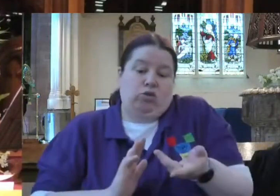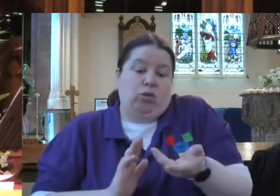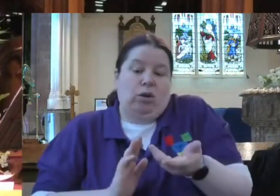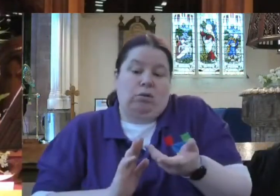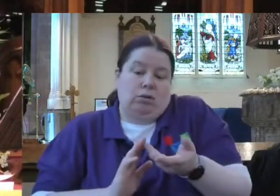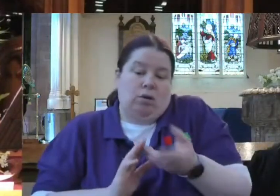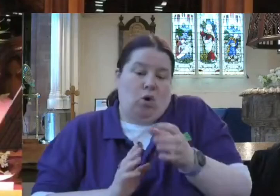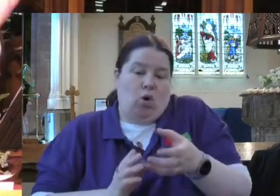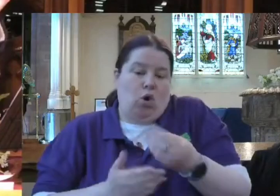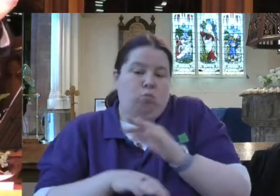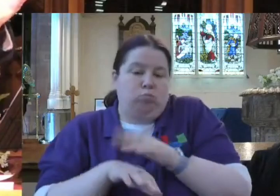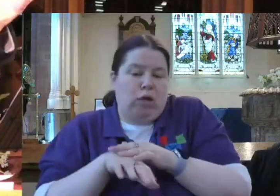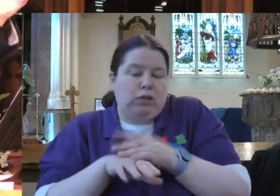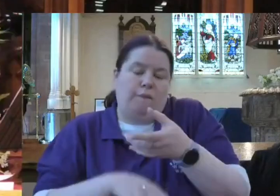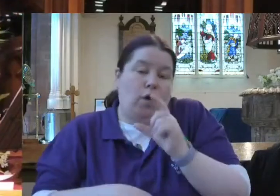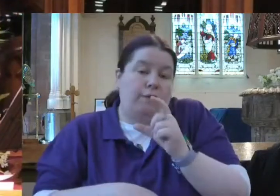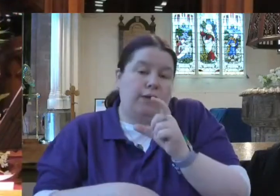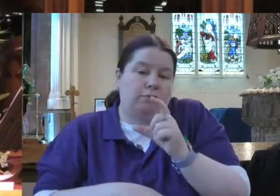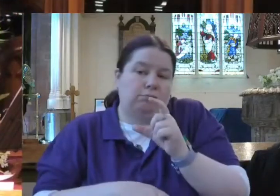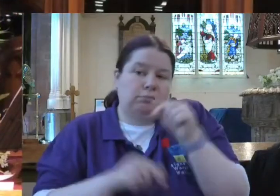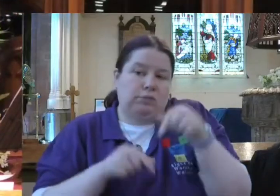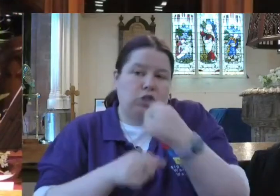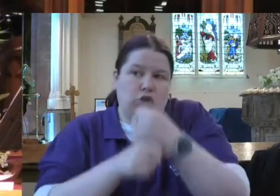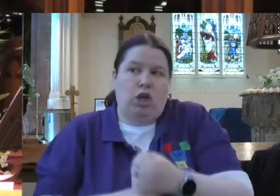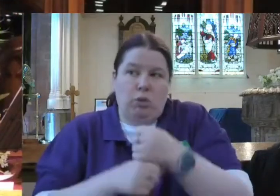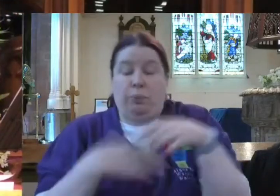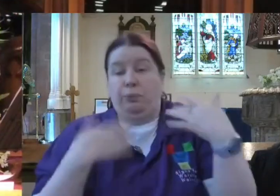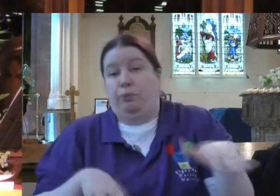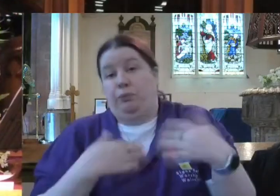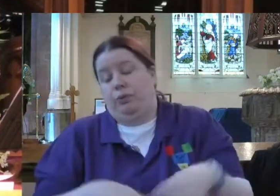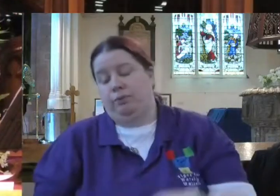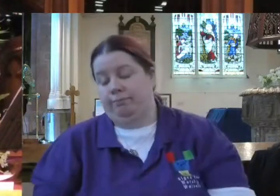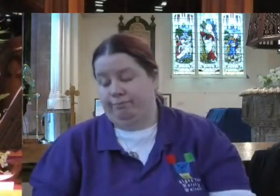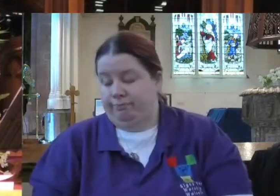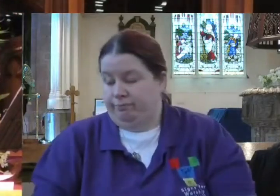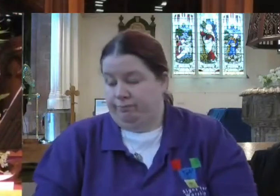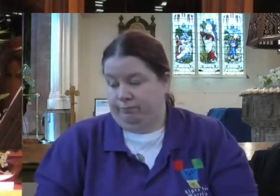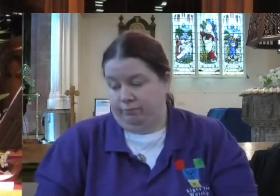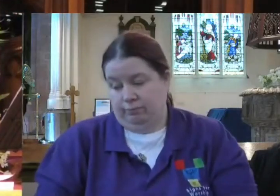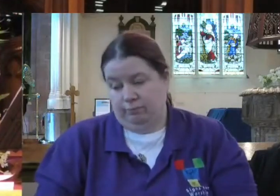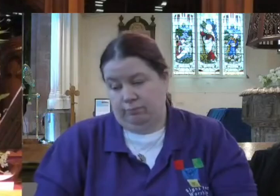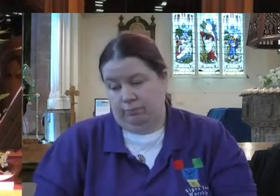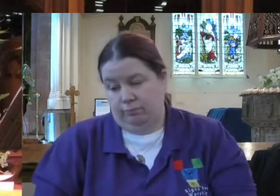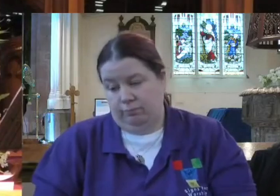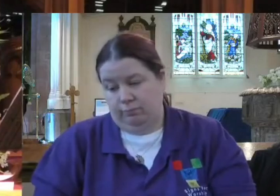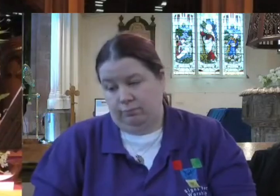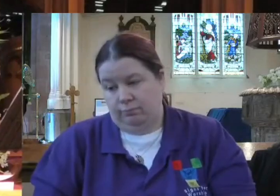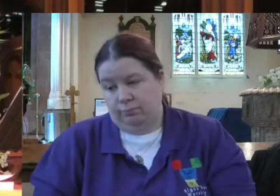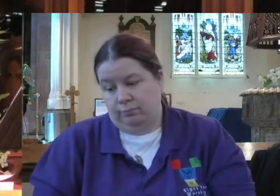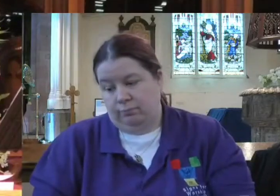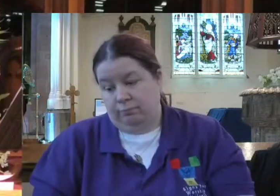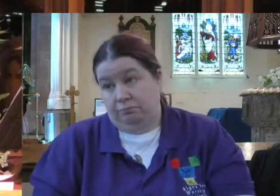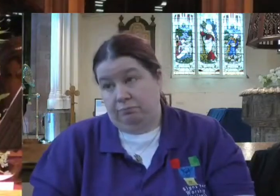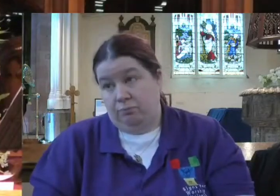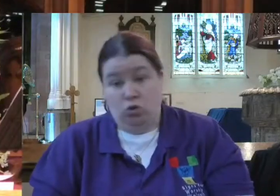week. Now, think what we could do if we had that increase in our giving. Think we could choose to employ somebody